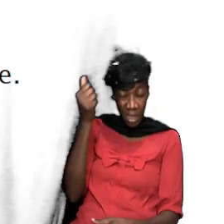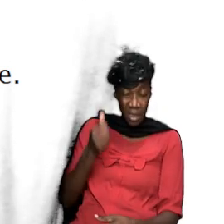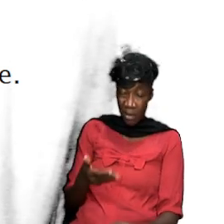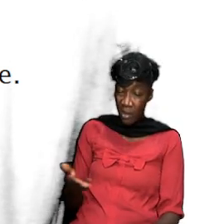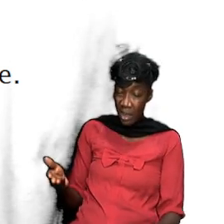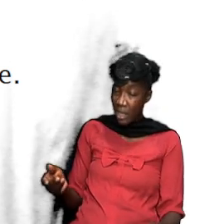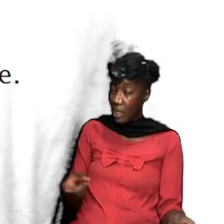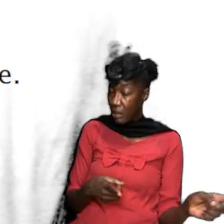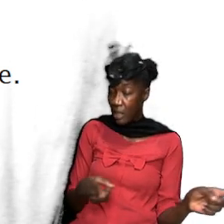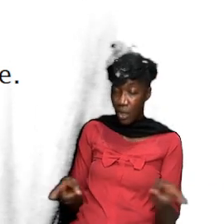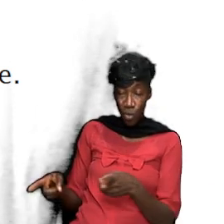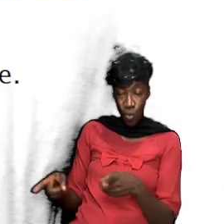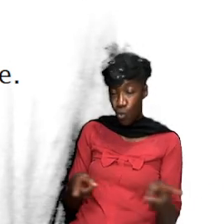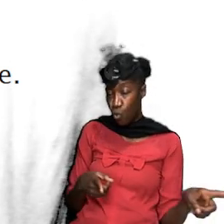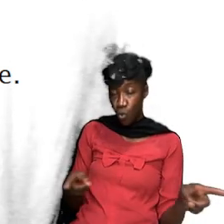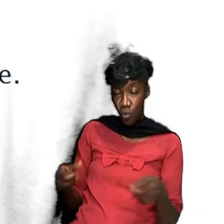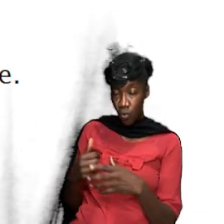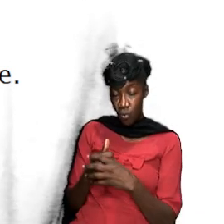do.